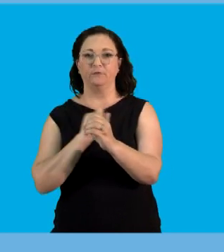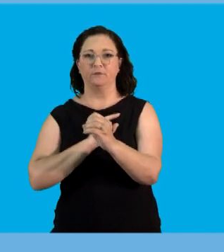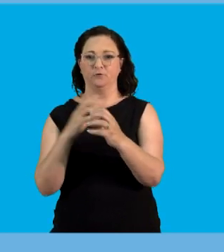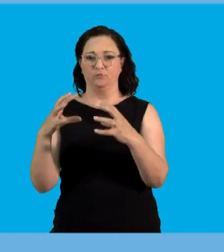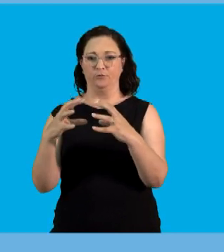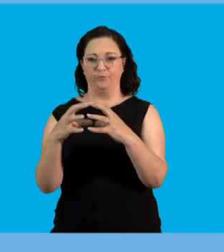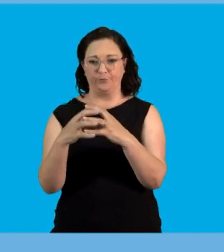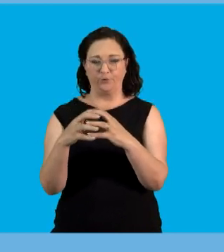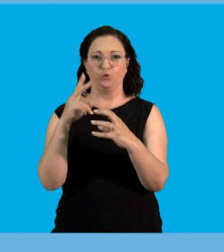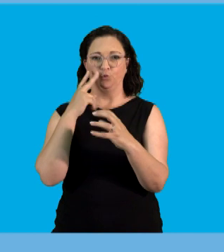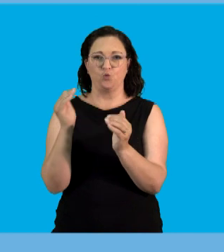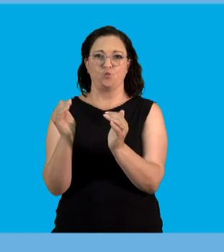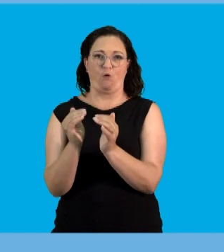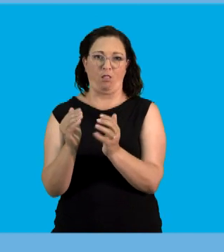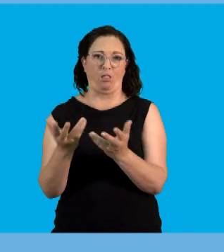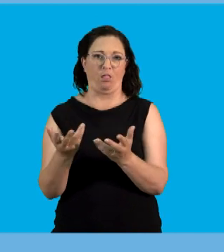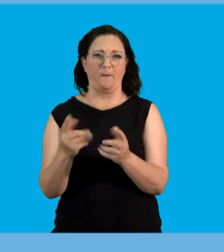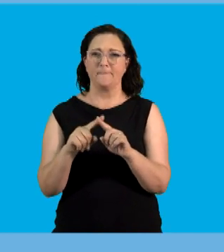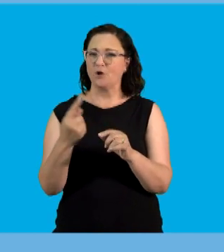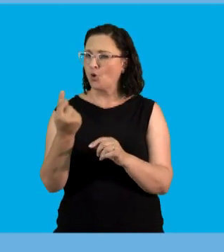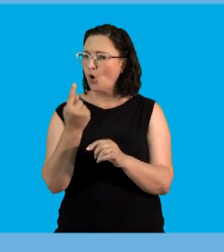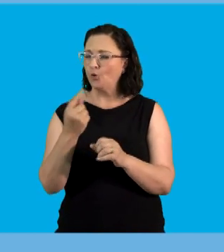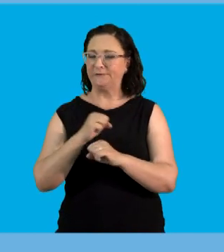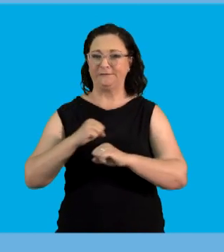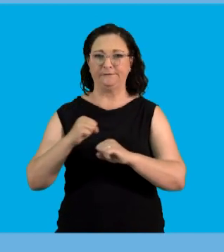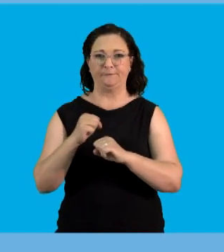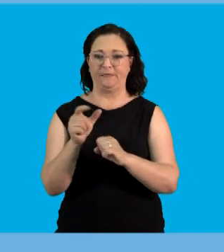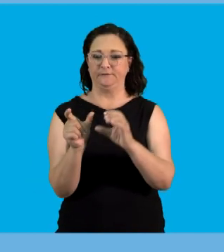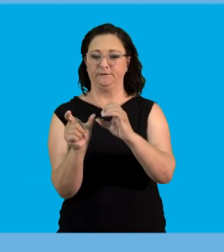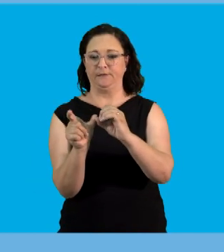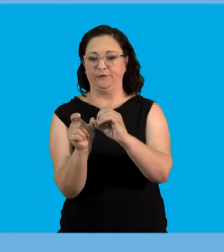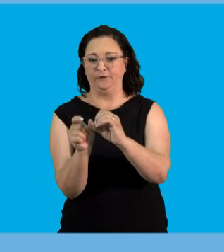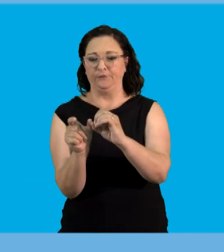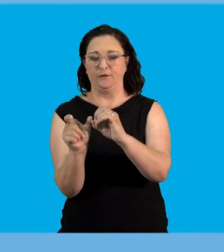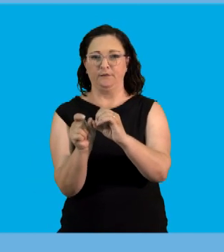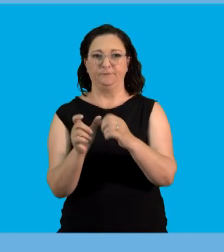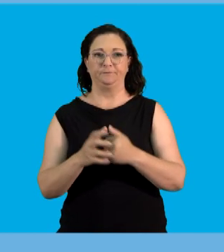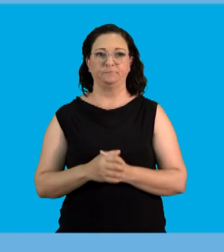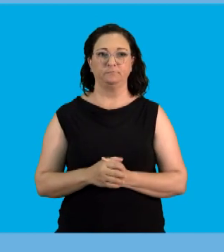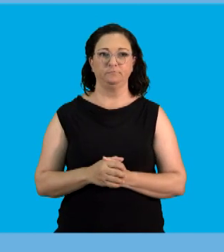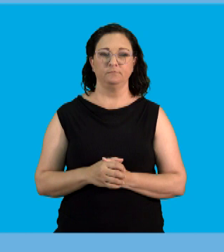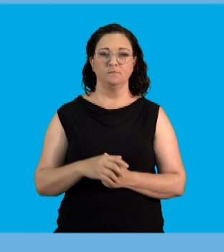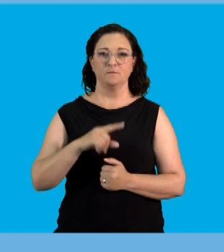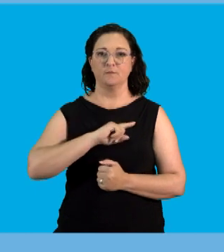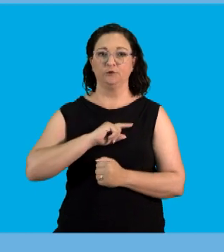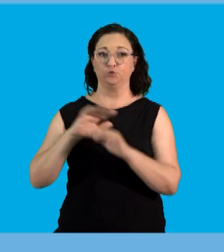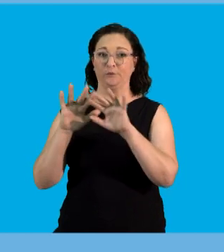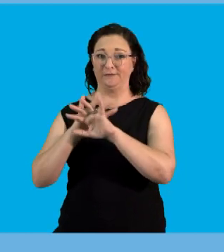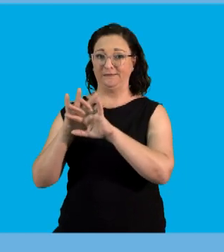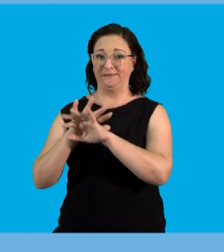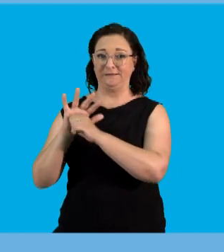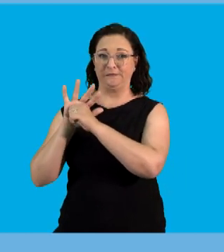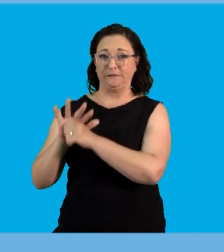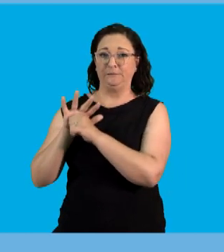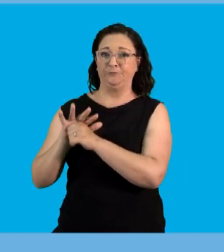particle will appear as if it is now smaller, but it's just the spaces that have decreased. So the gas pressure